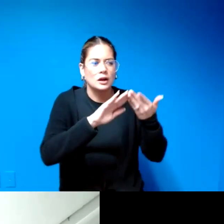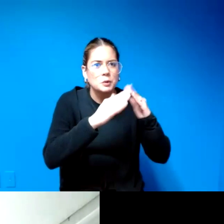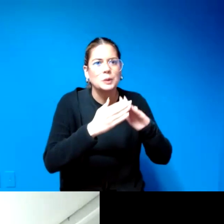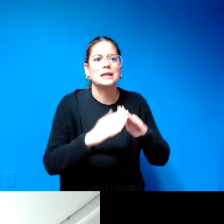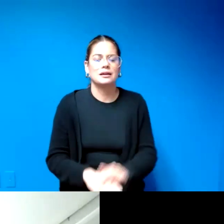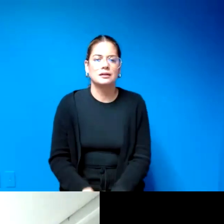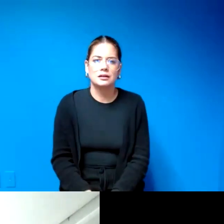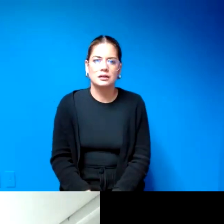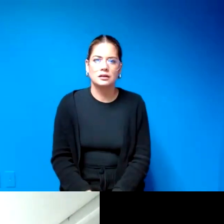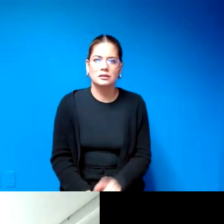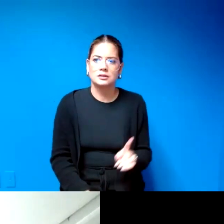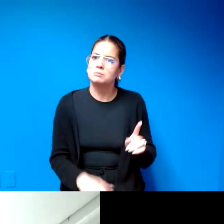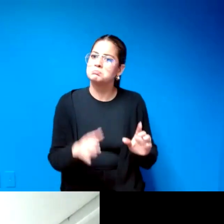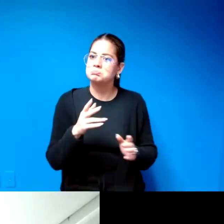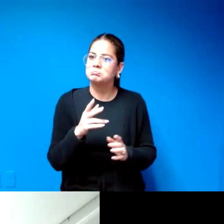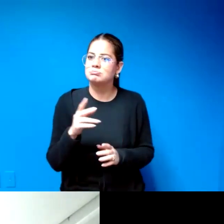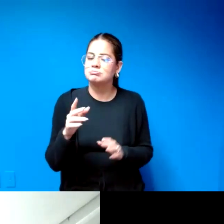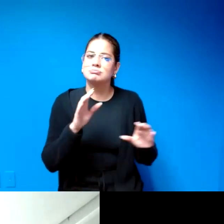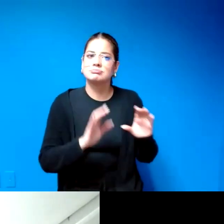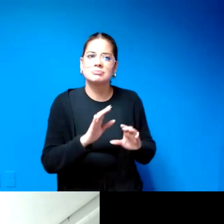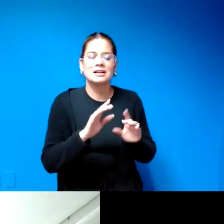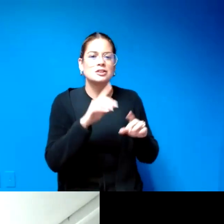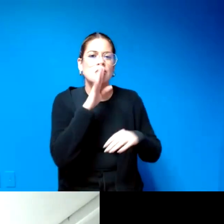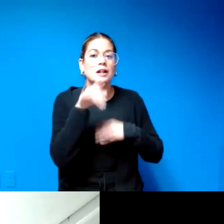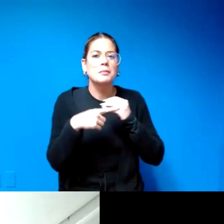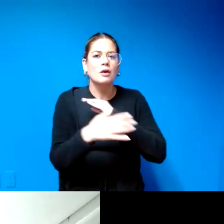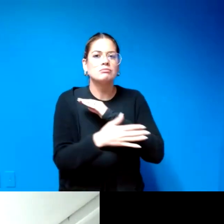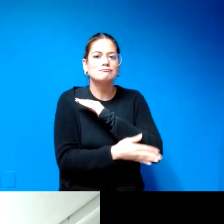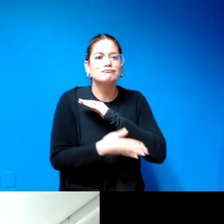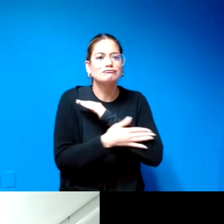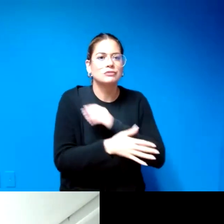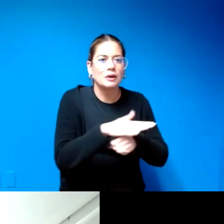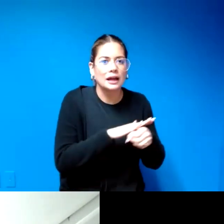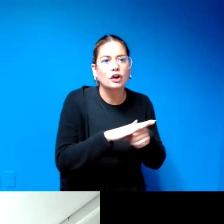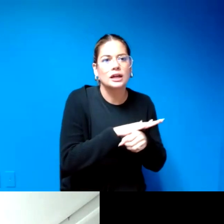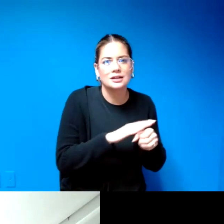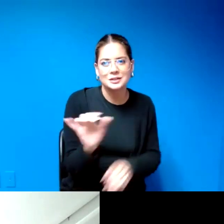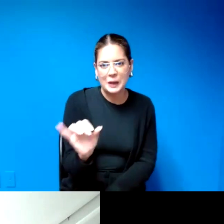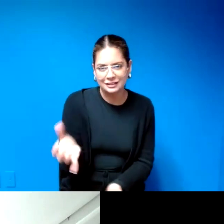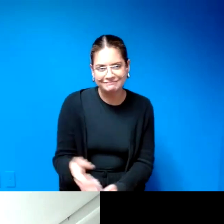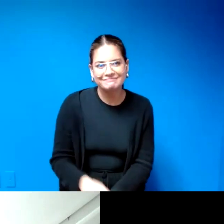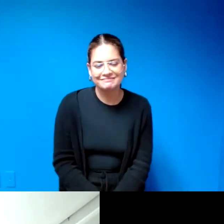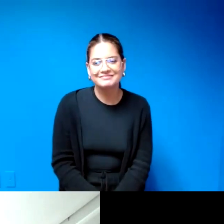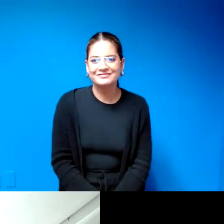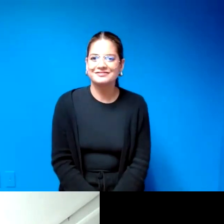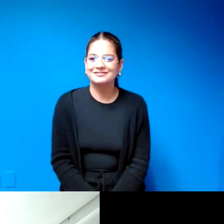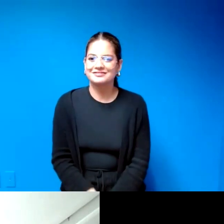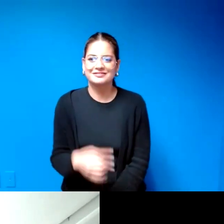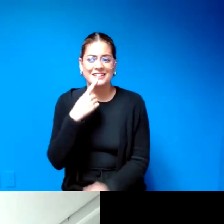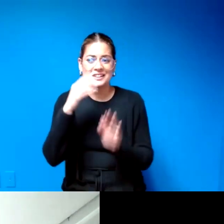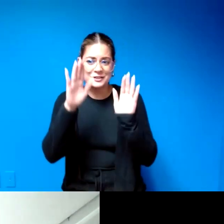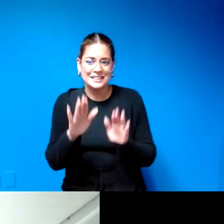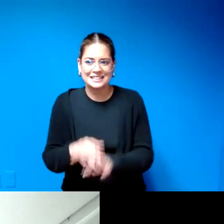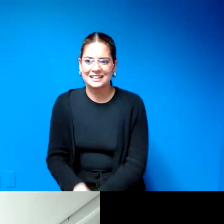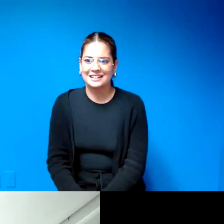we did also have some conversations about rural areas in the chat box as well. So, Right. so I think that was